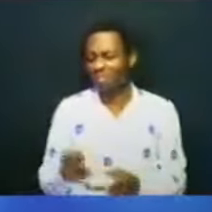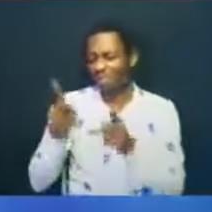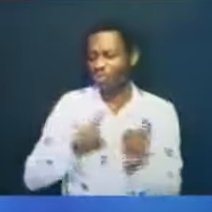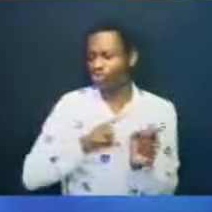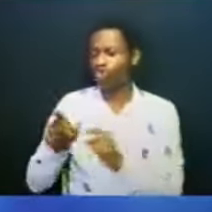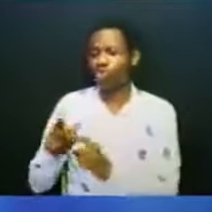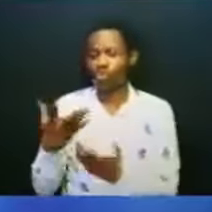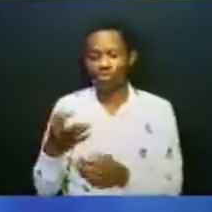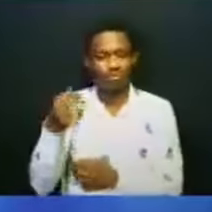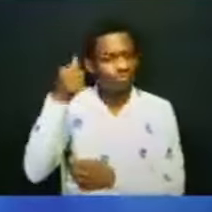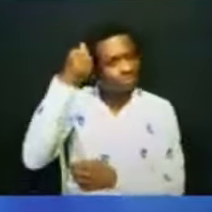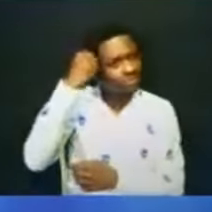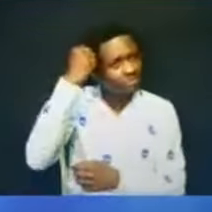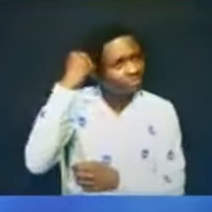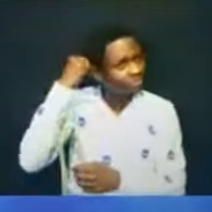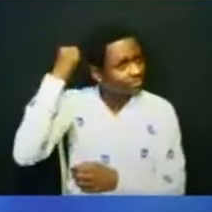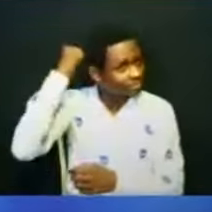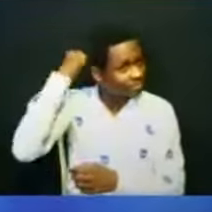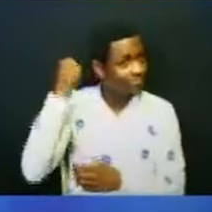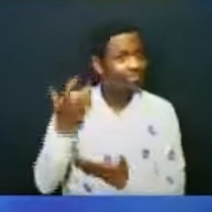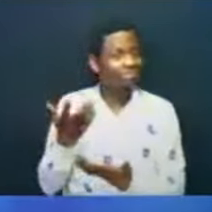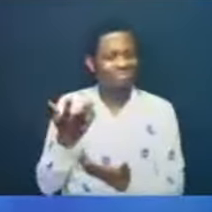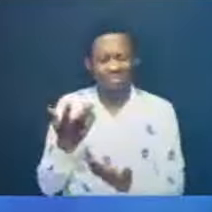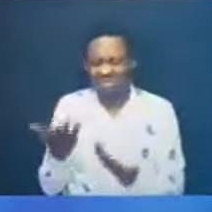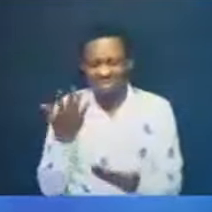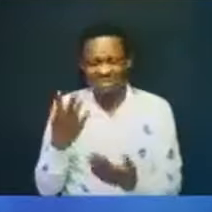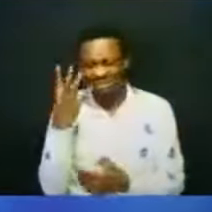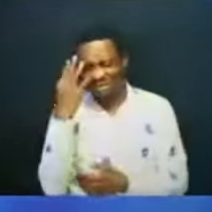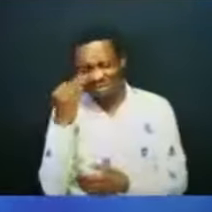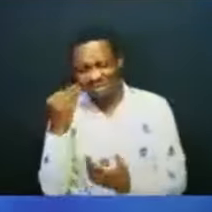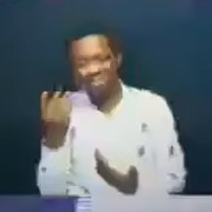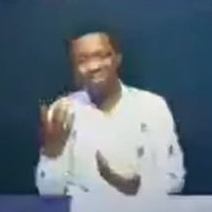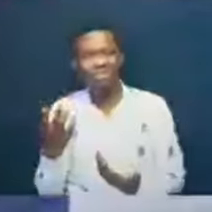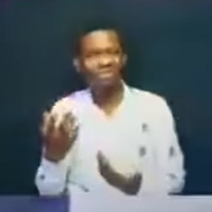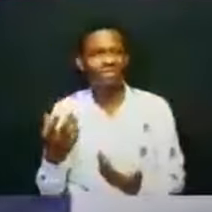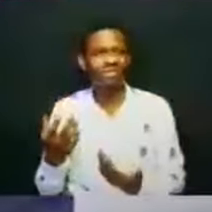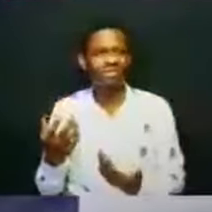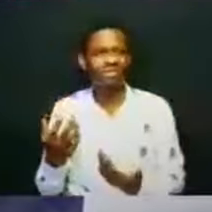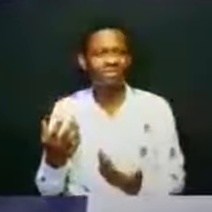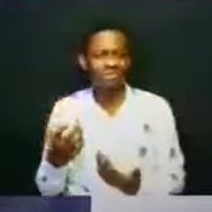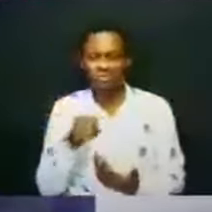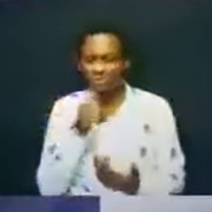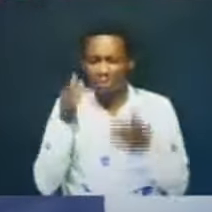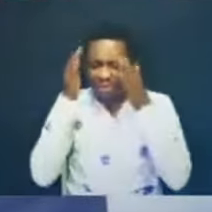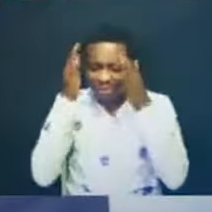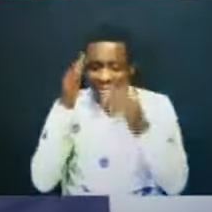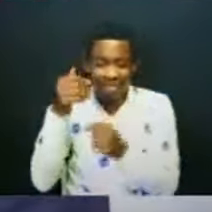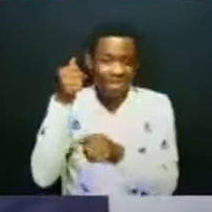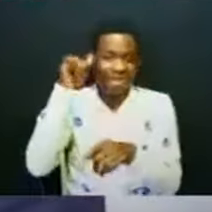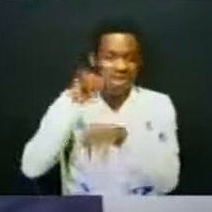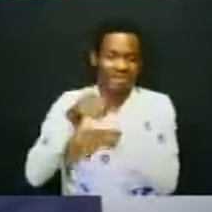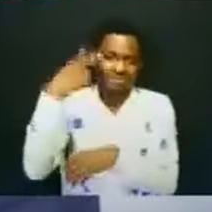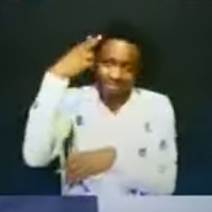unity. And then I'm sure maybe he was sleeping. Or I don't know, maybe he was not paying attention to the way the